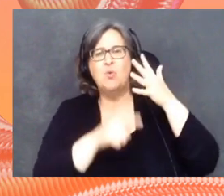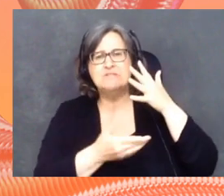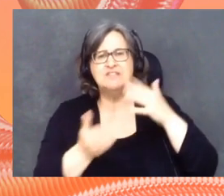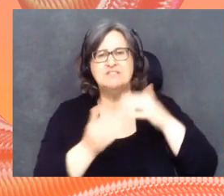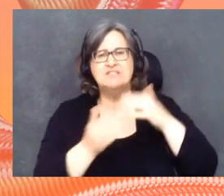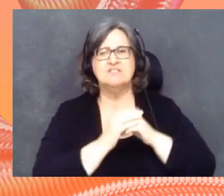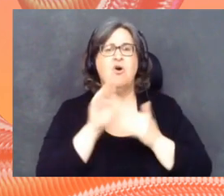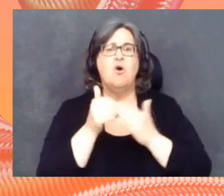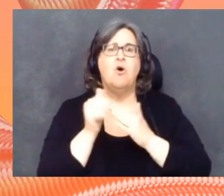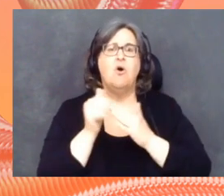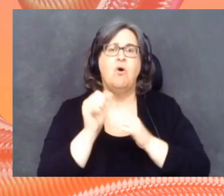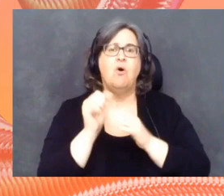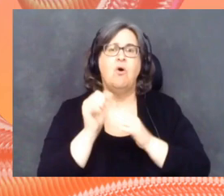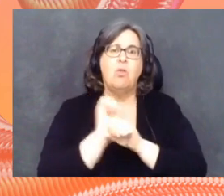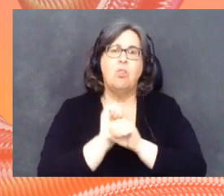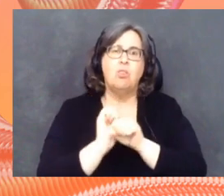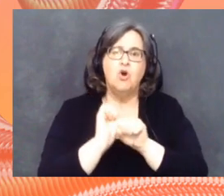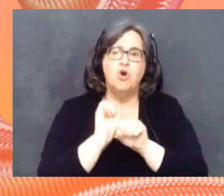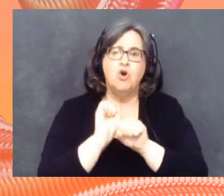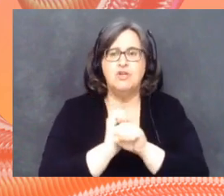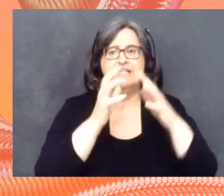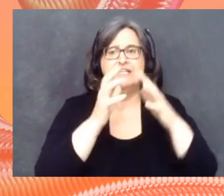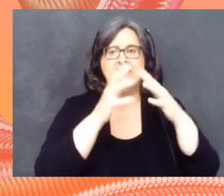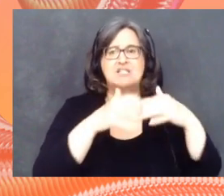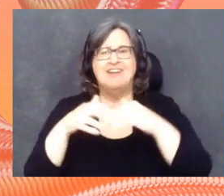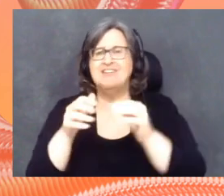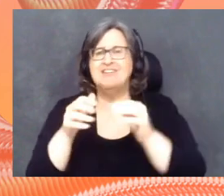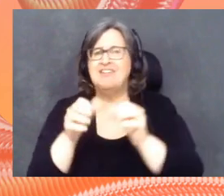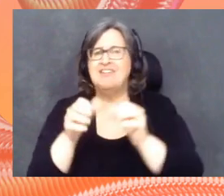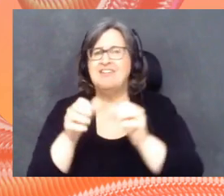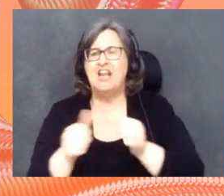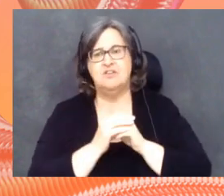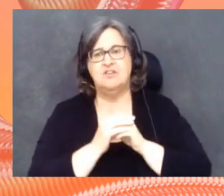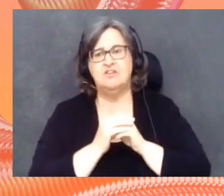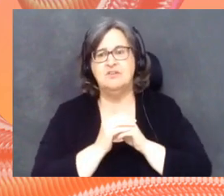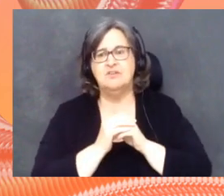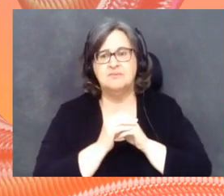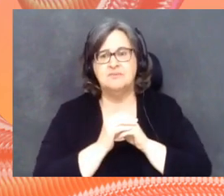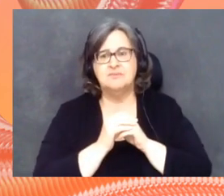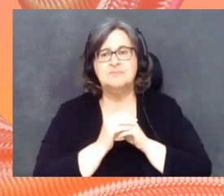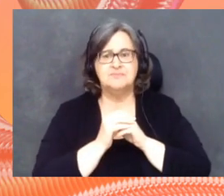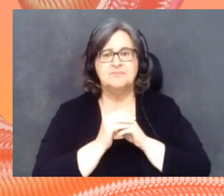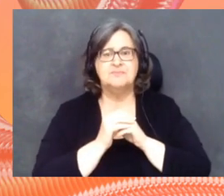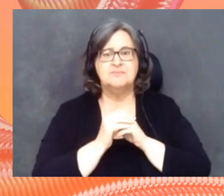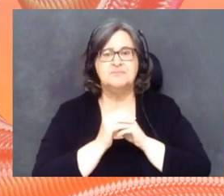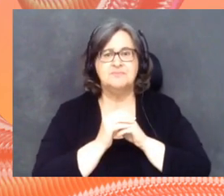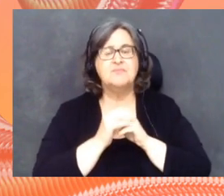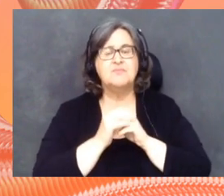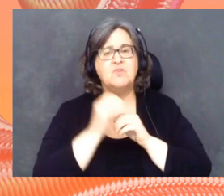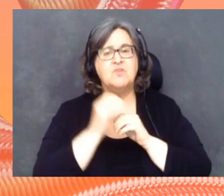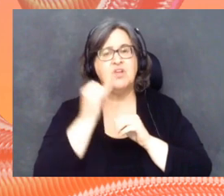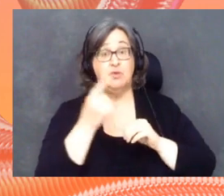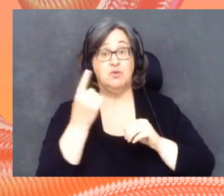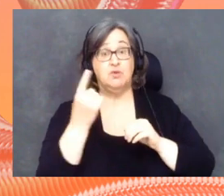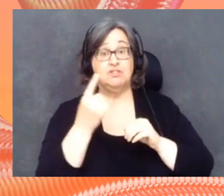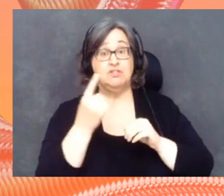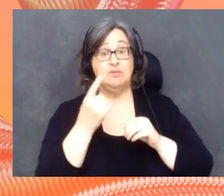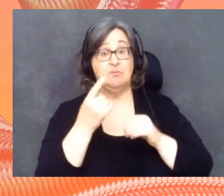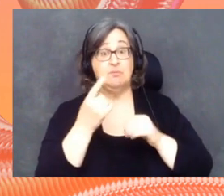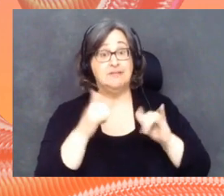all the work of dismantling all that? We can't, you know, like, if you're someone who's still surprised about it,